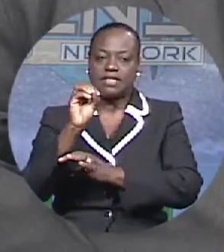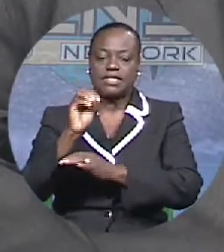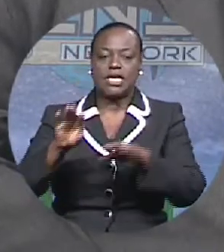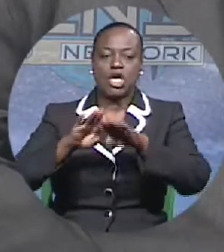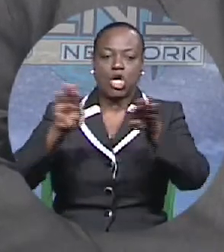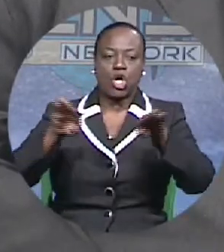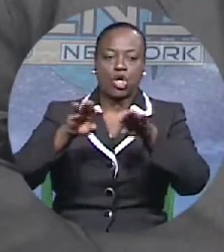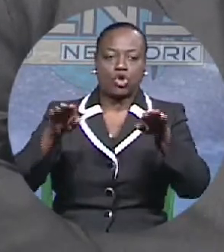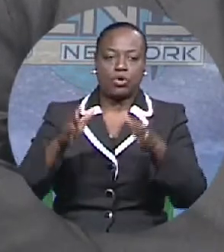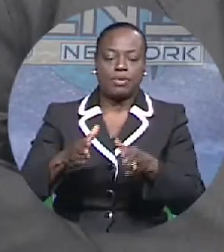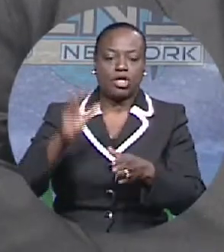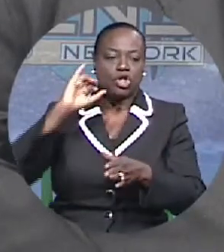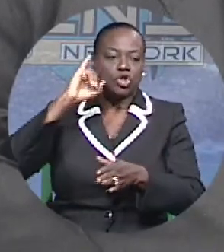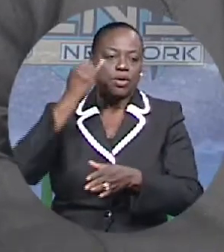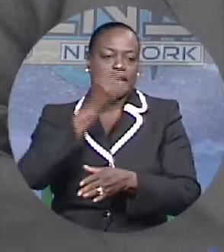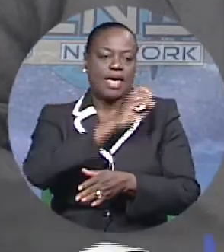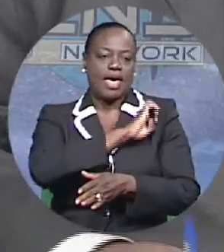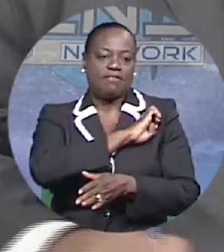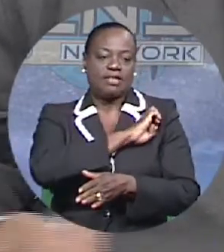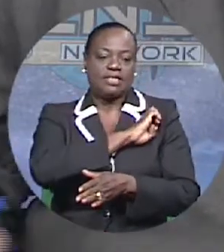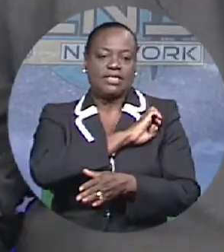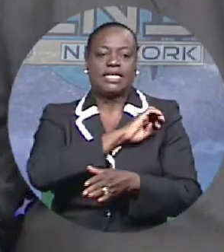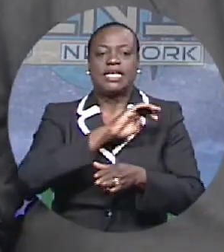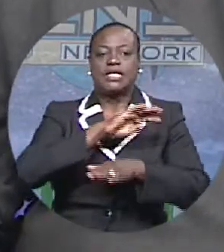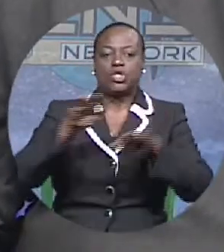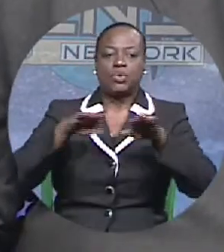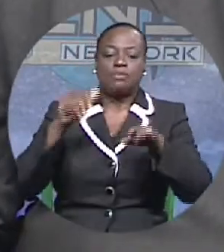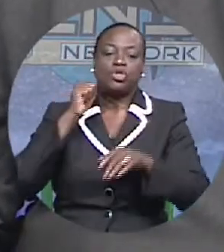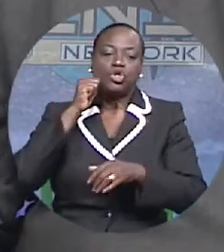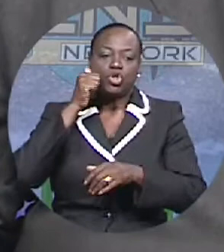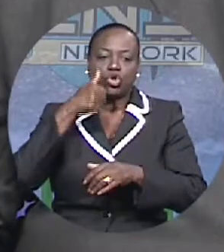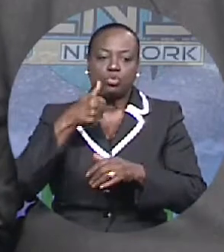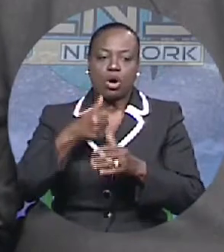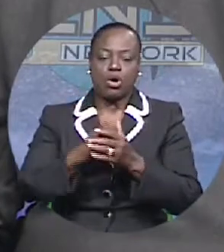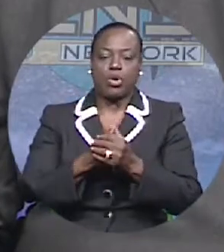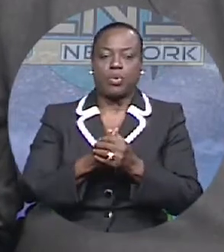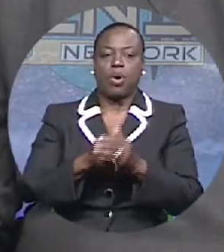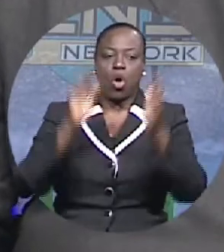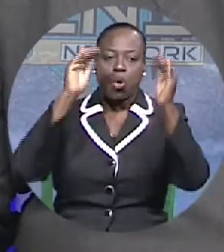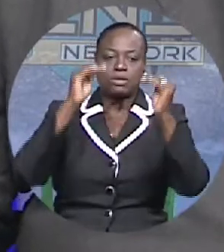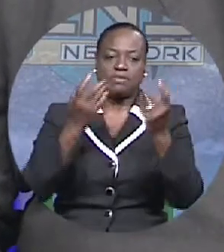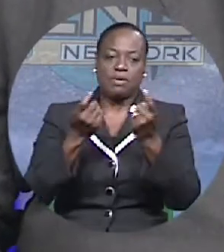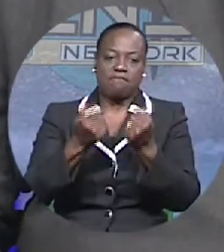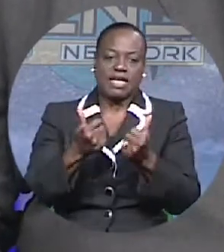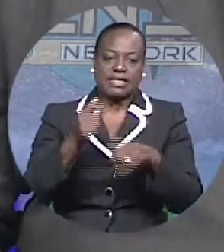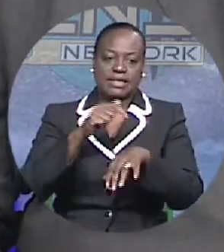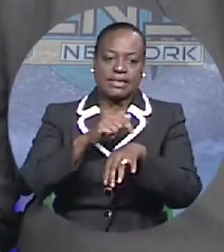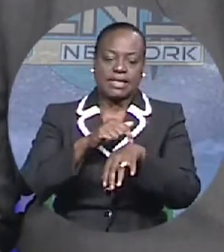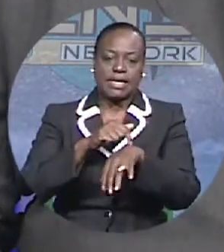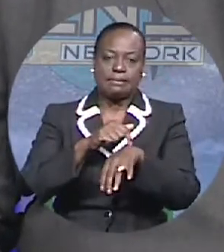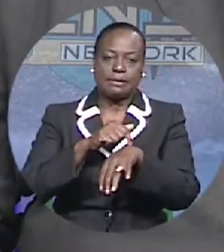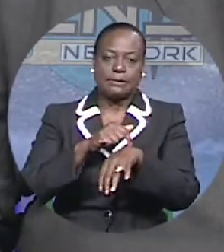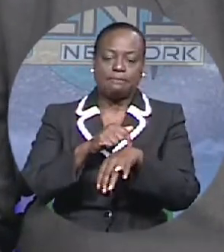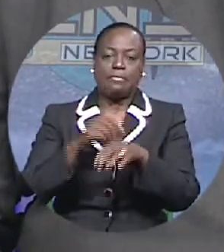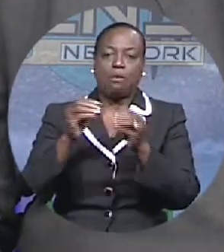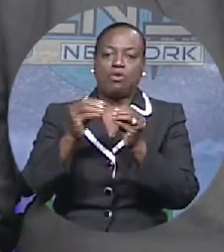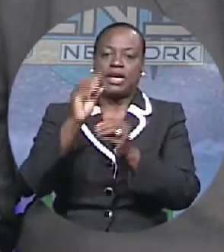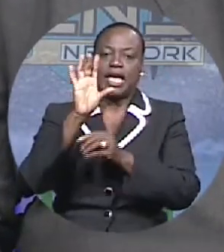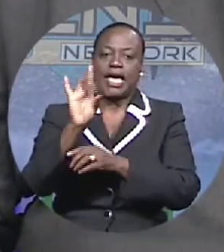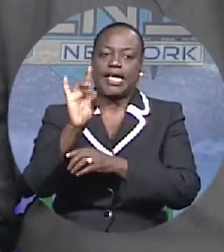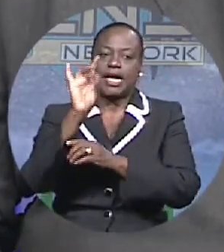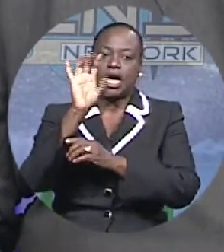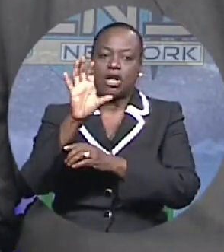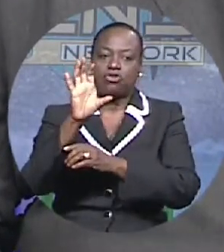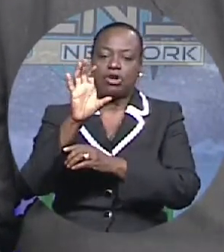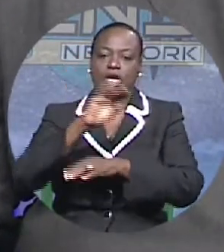tomorrow. She swims in heat 3 of 4, so hopefully she has one of the faster times going in that. More than 800 elite swimmers under the